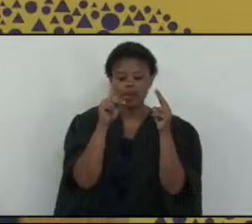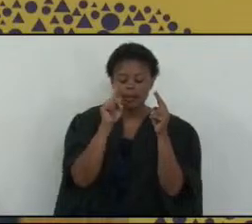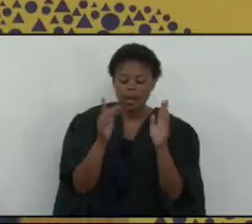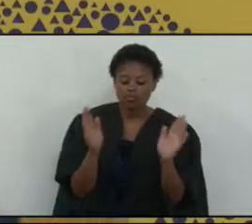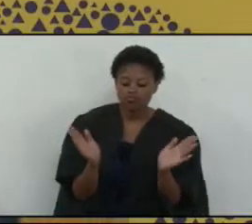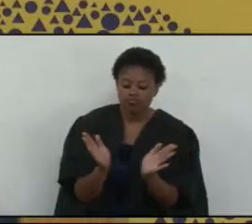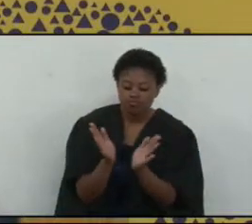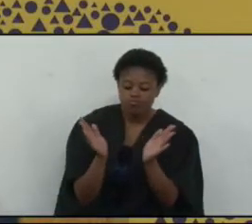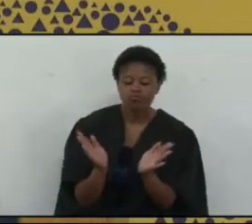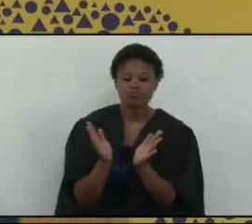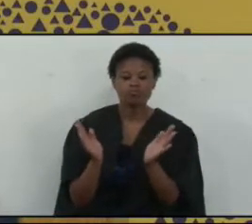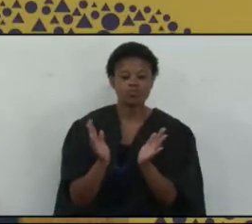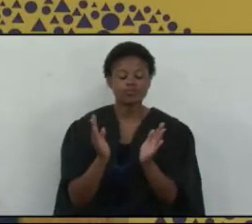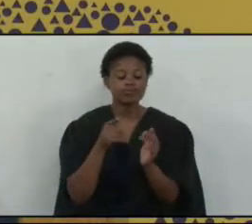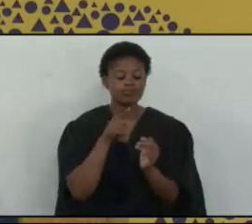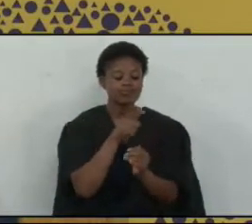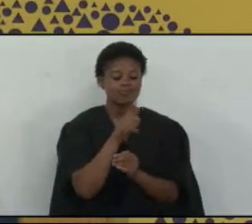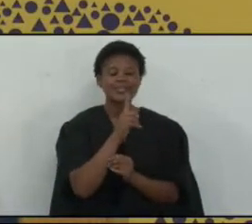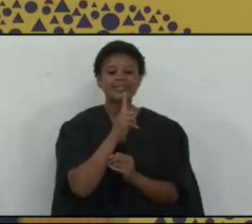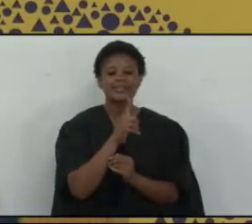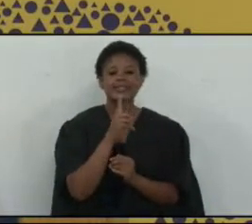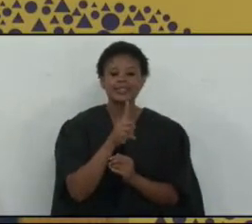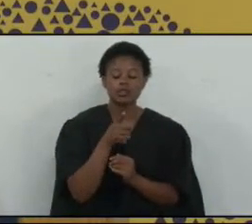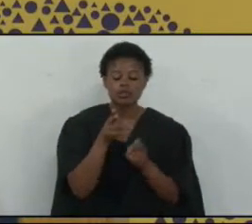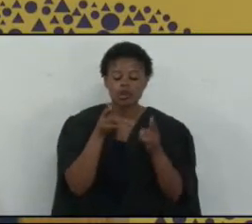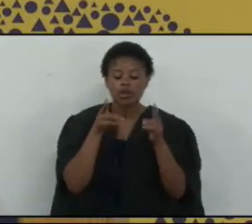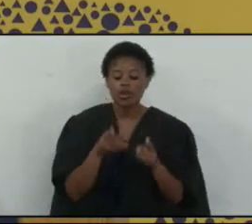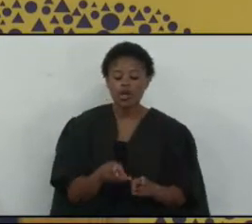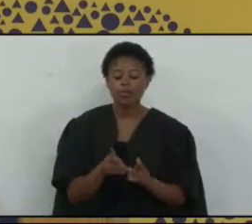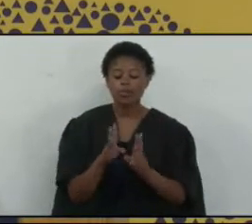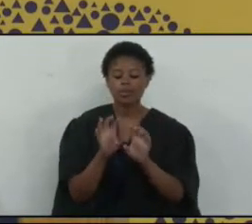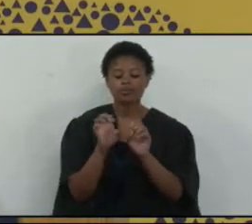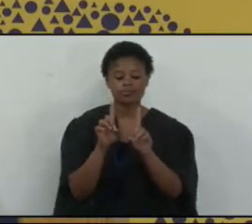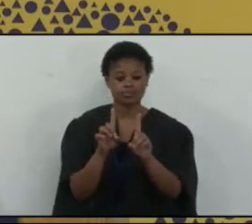and enhanced by your teachers through your humanities education.